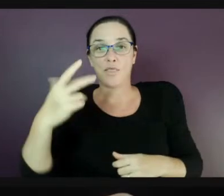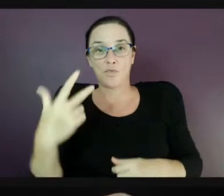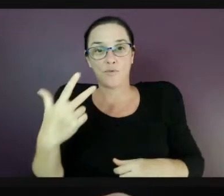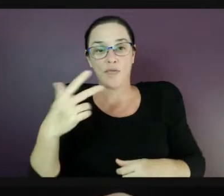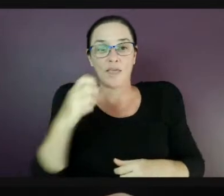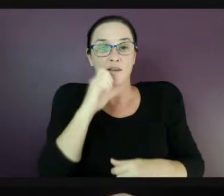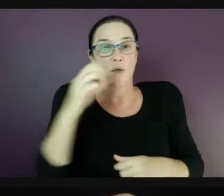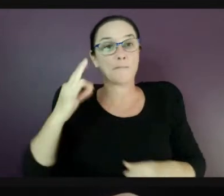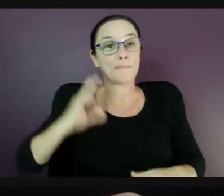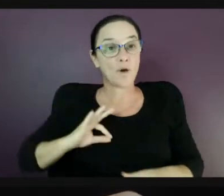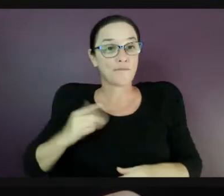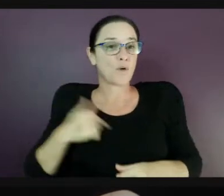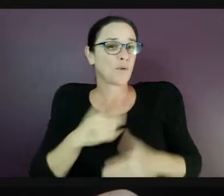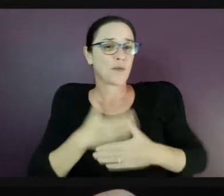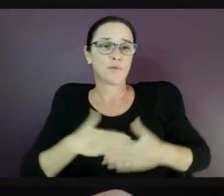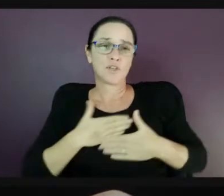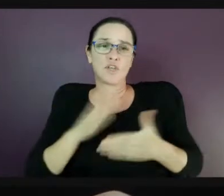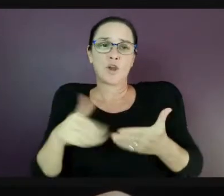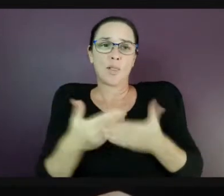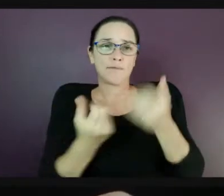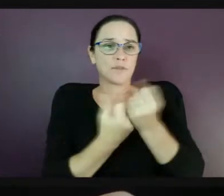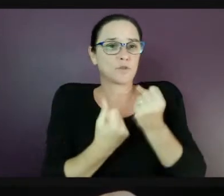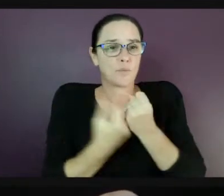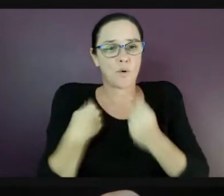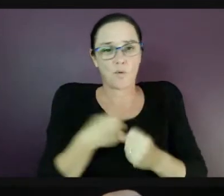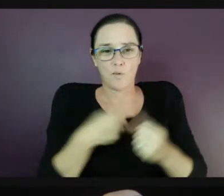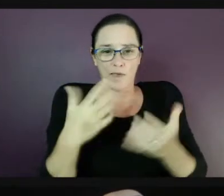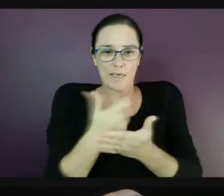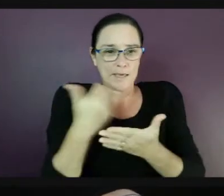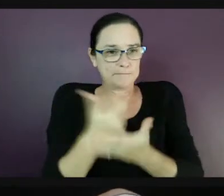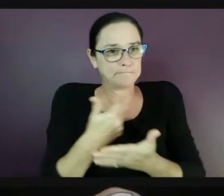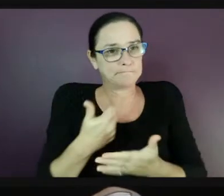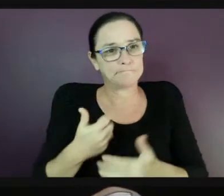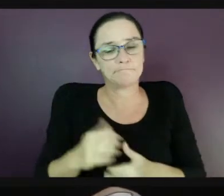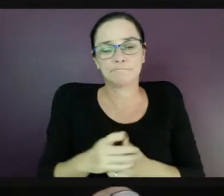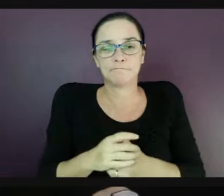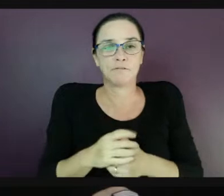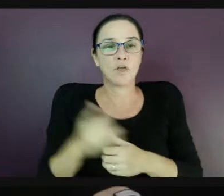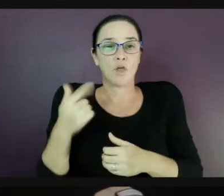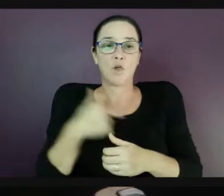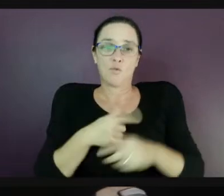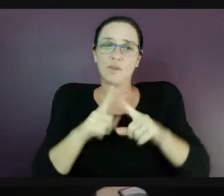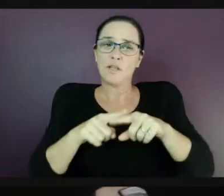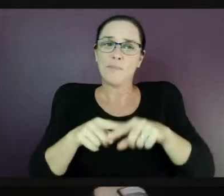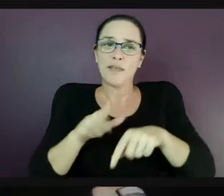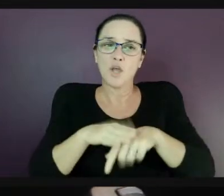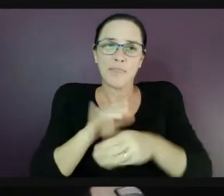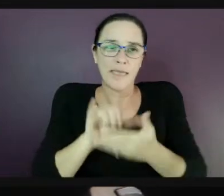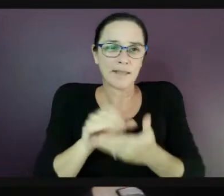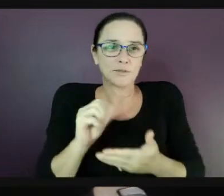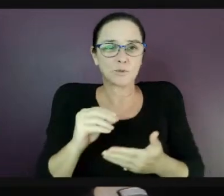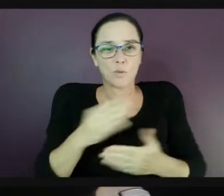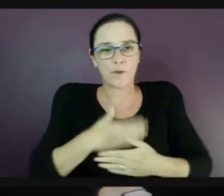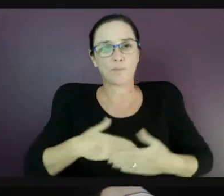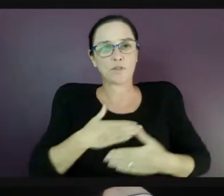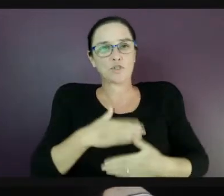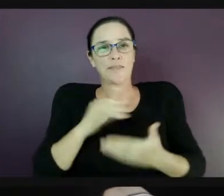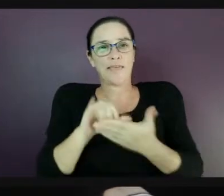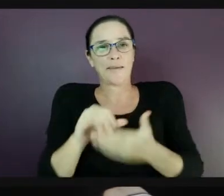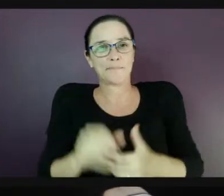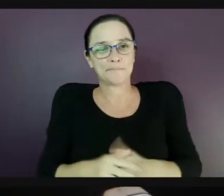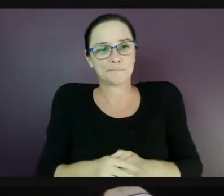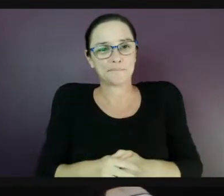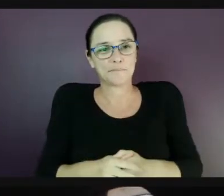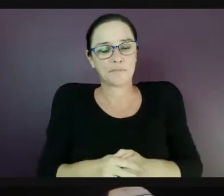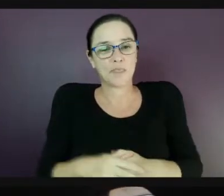and appreciate all the support that we can get, because we do rely on that kind of stuff. So appreciate that.